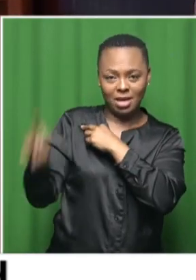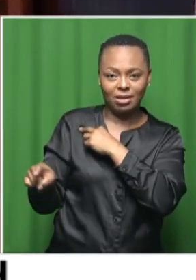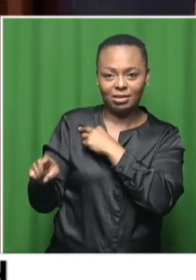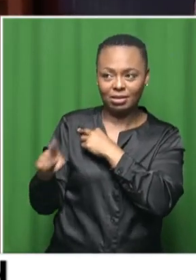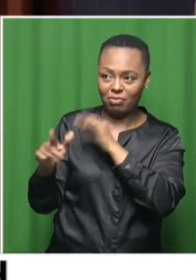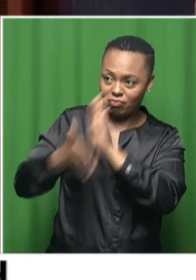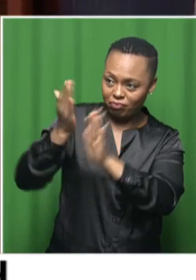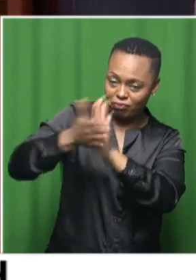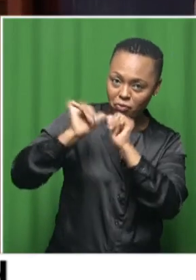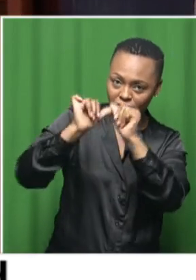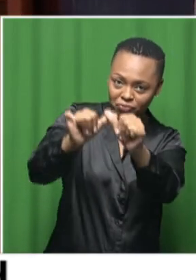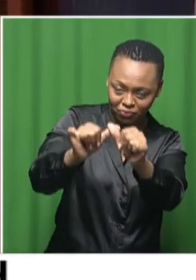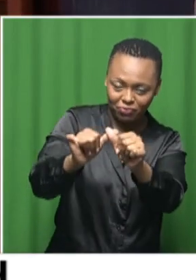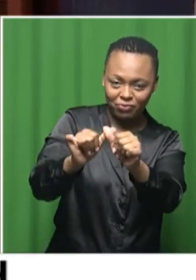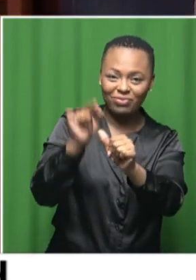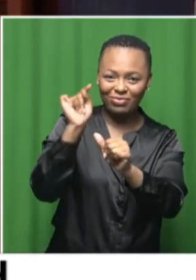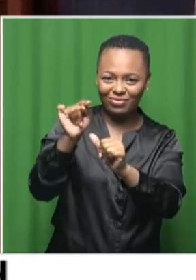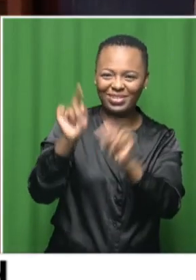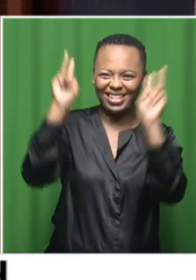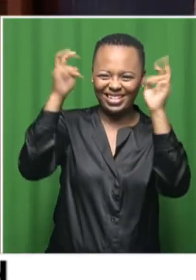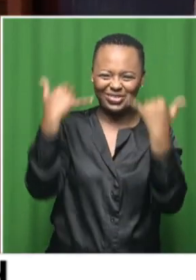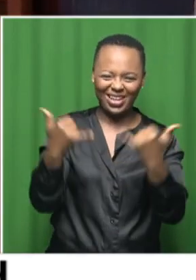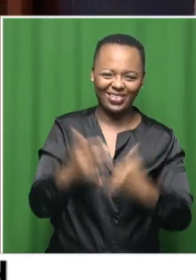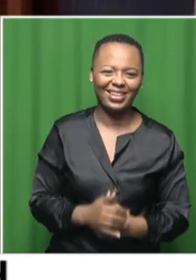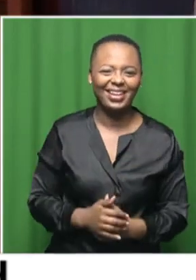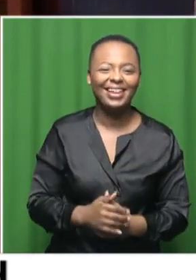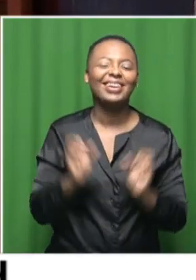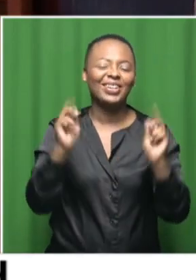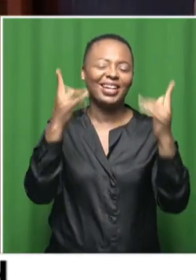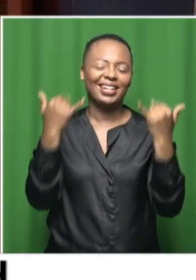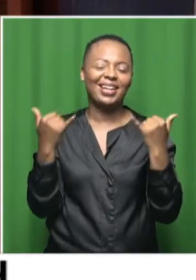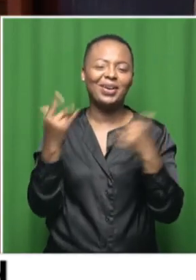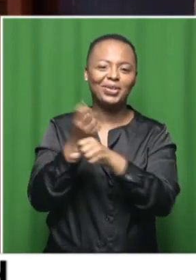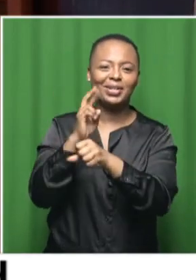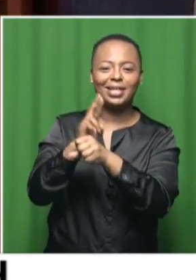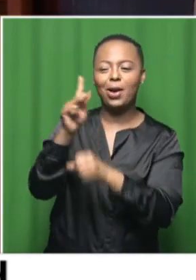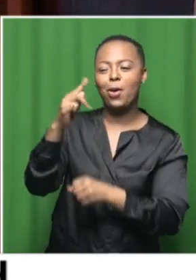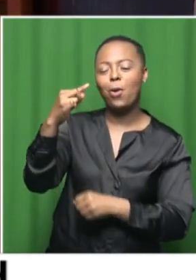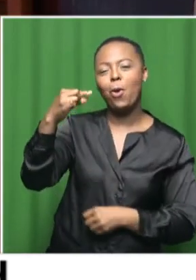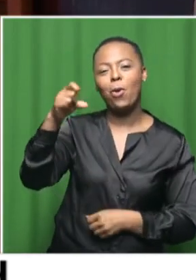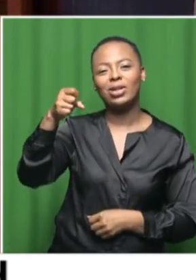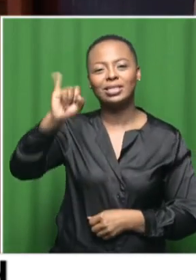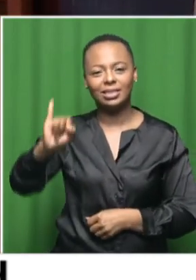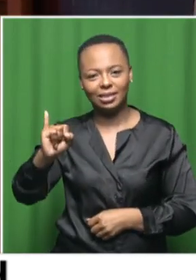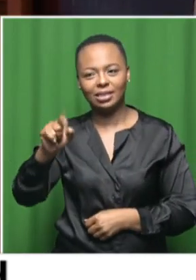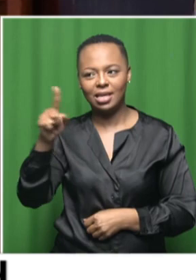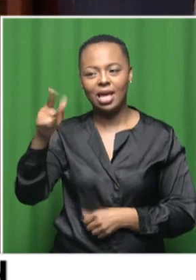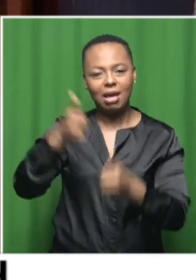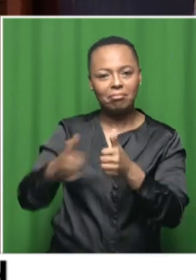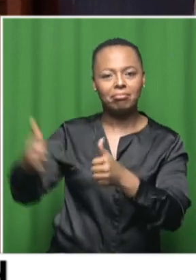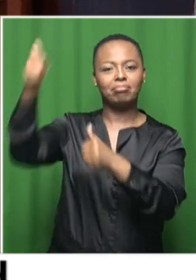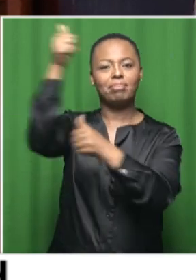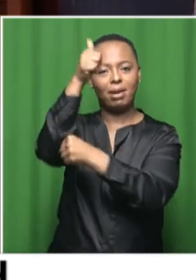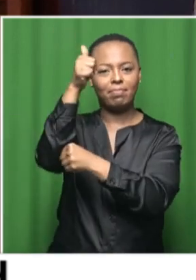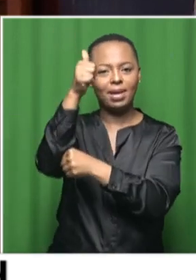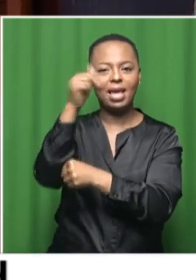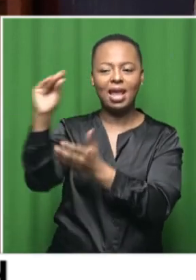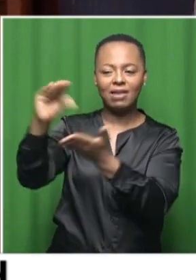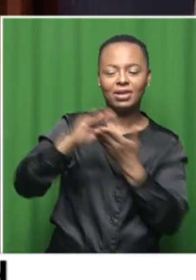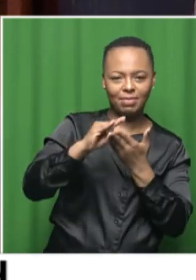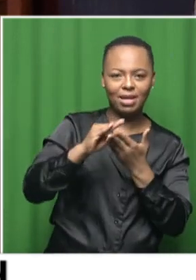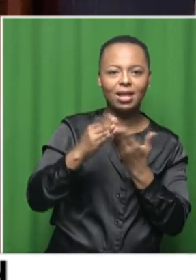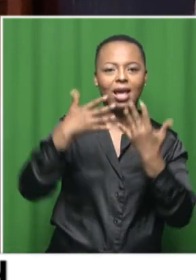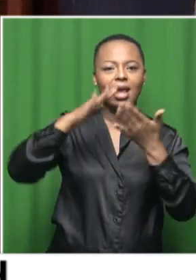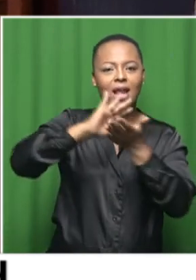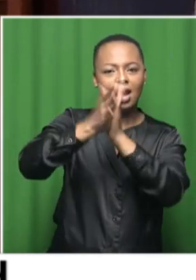we move forward from this stage on. But that's where we're going to leave it. Dr. Kgosientsho Ramokgopa is Head of Investment and Infrastructure